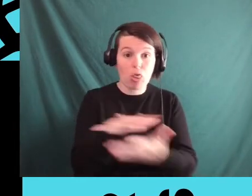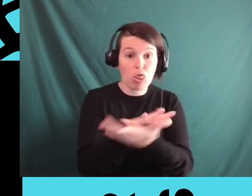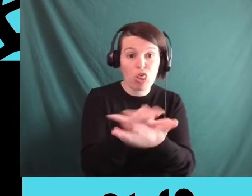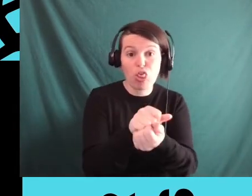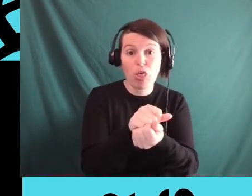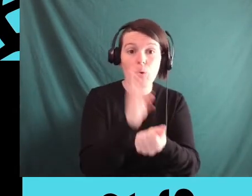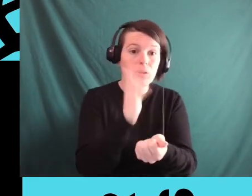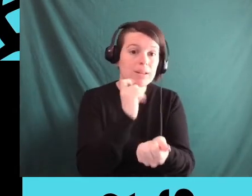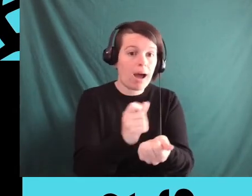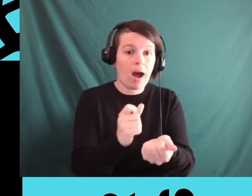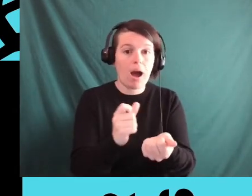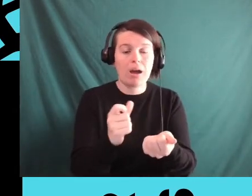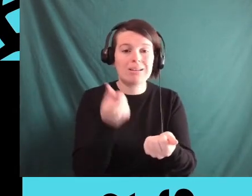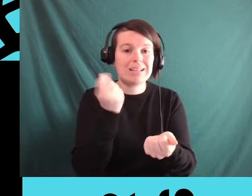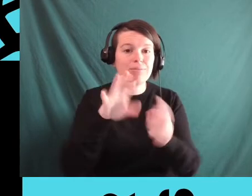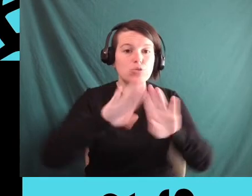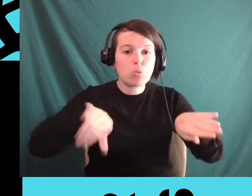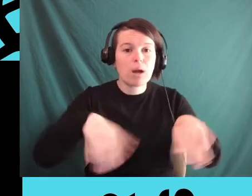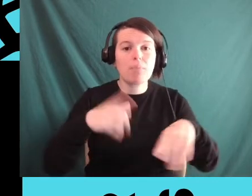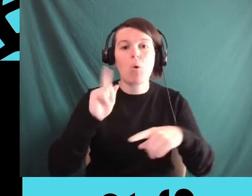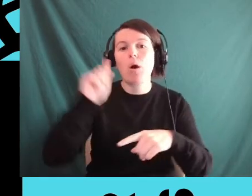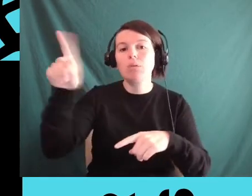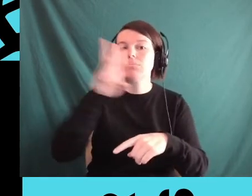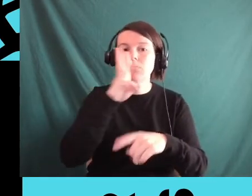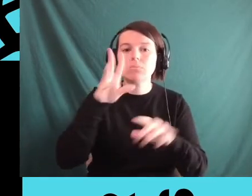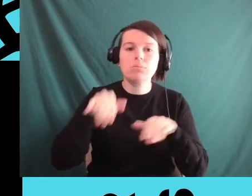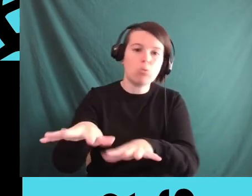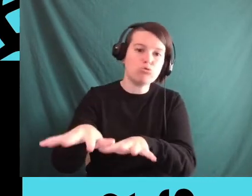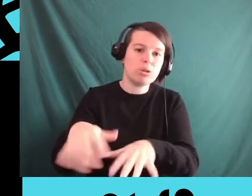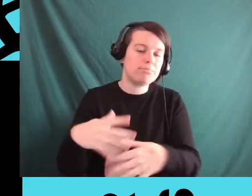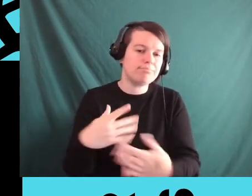chlorine or in the ocean, according to their website.